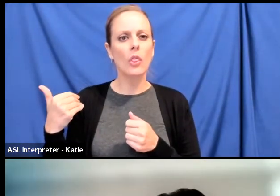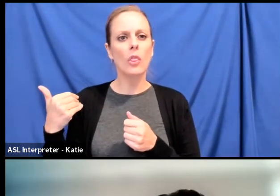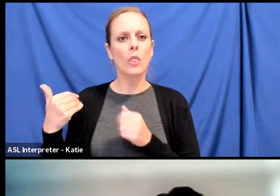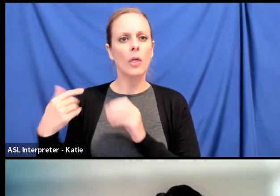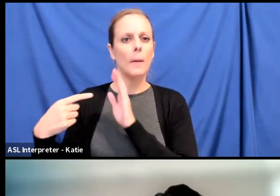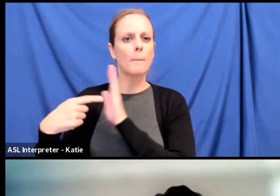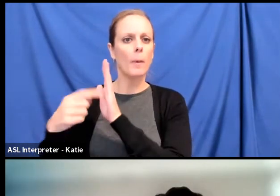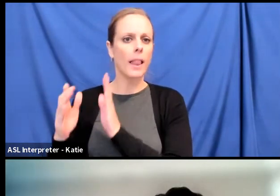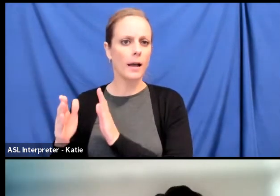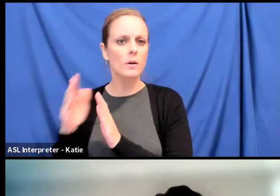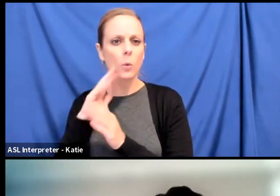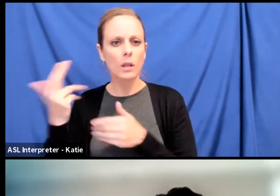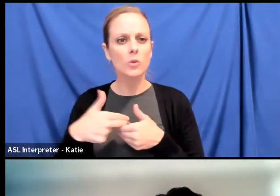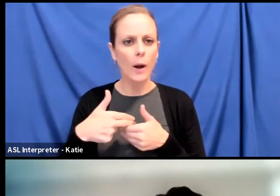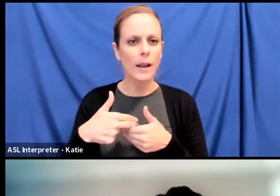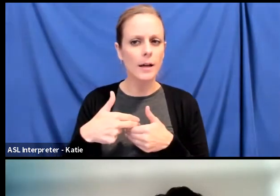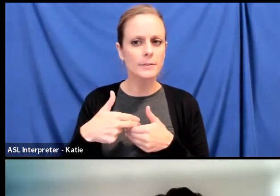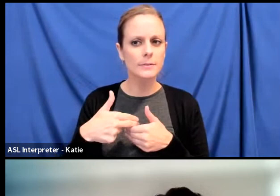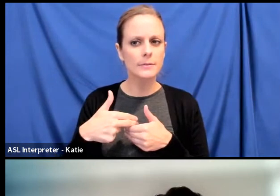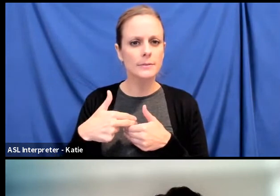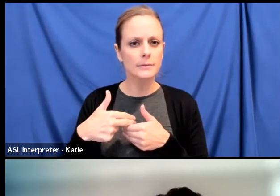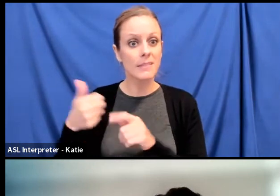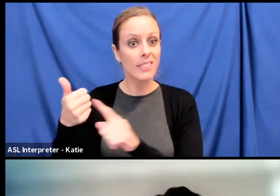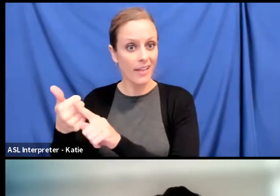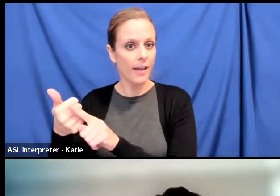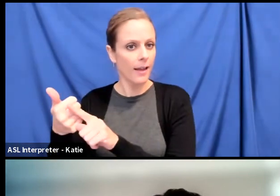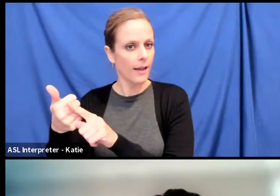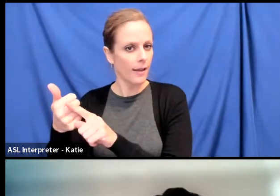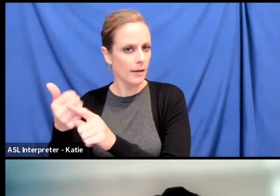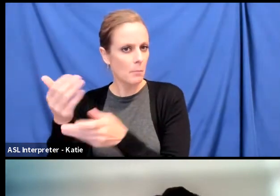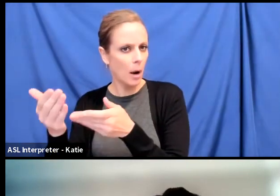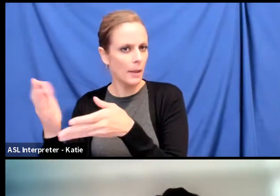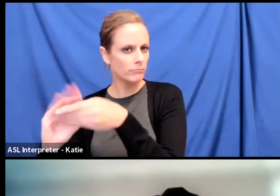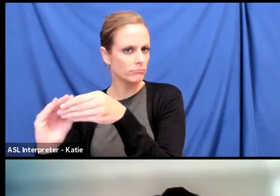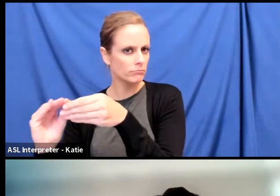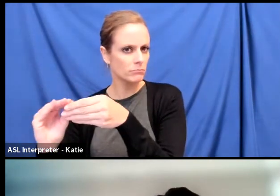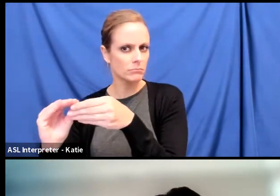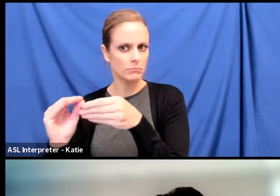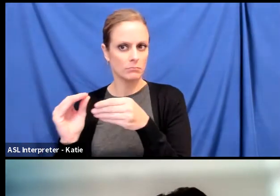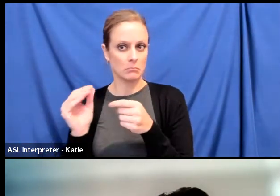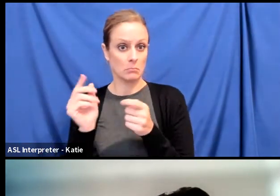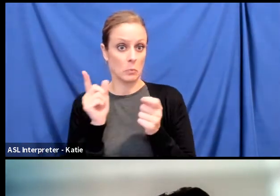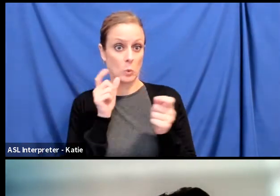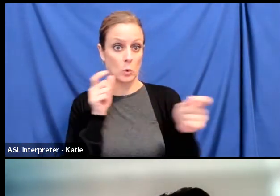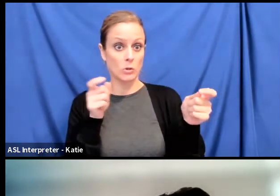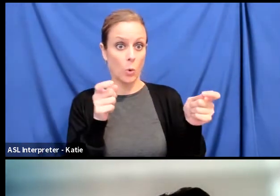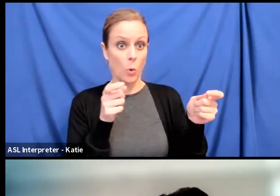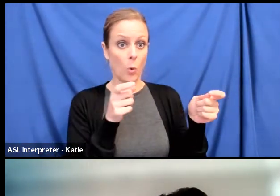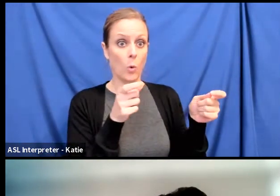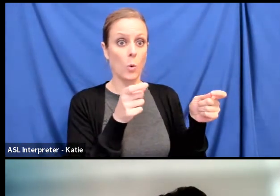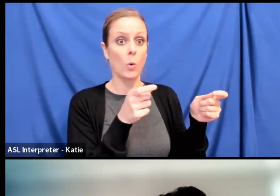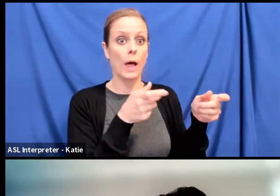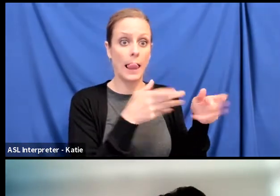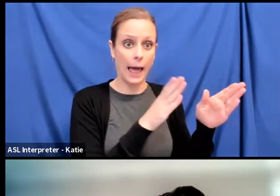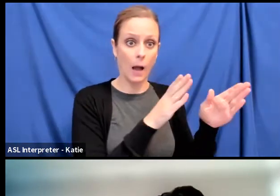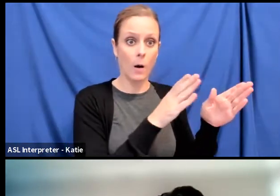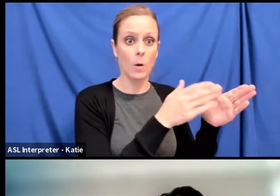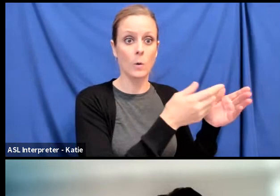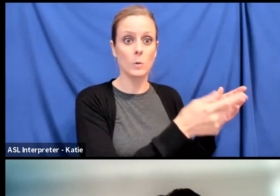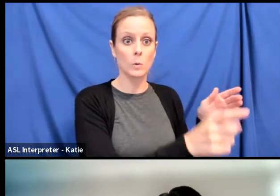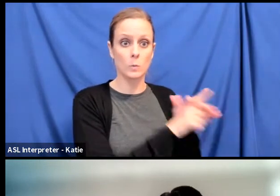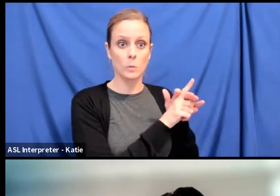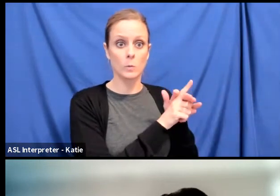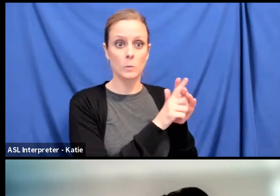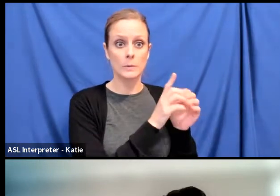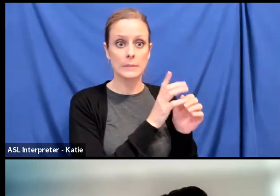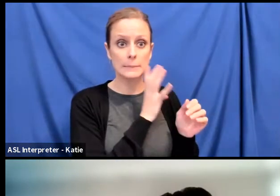gonna join us, and they might want to say a little something. So I don't know who has control over allowing them to speak because they're coming in on the generic